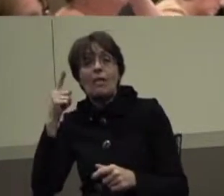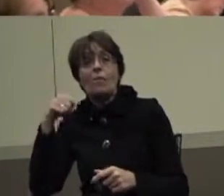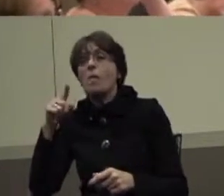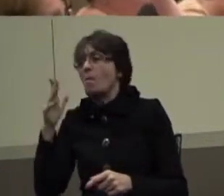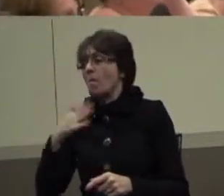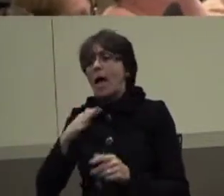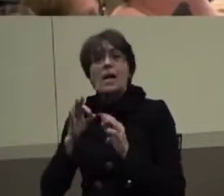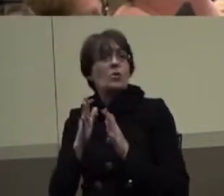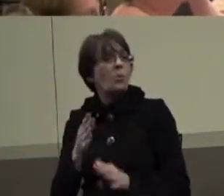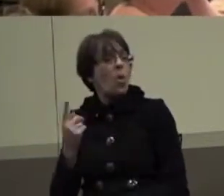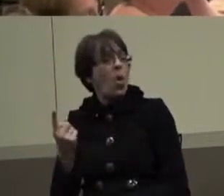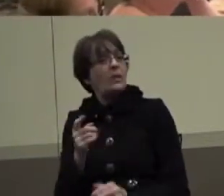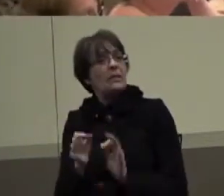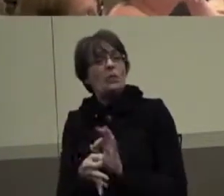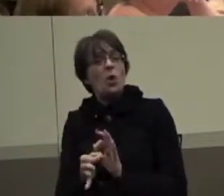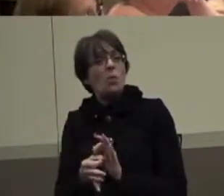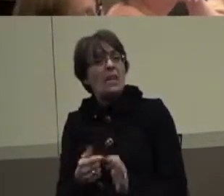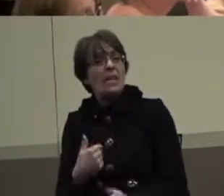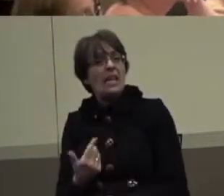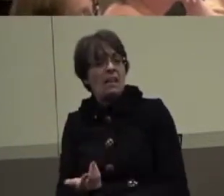always interpreted it.